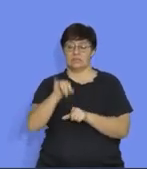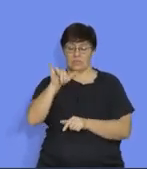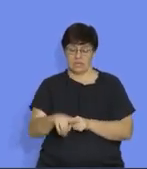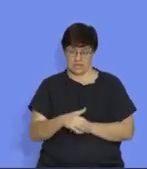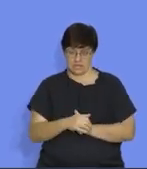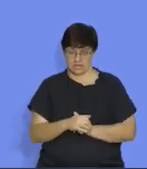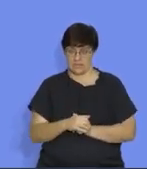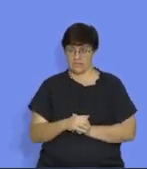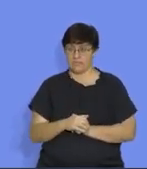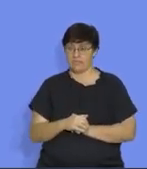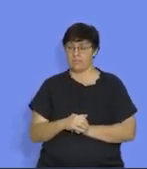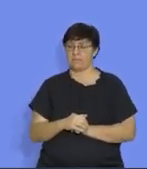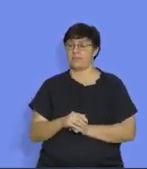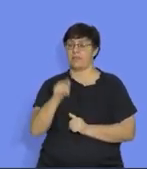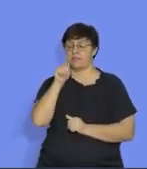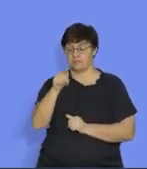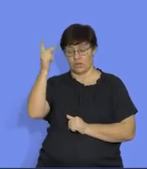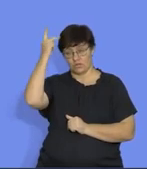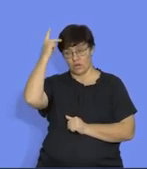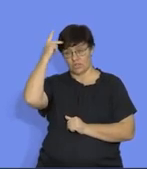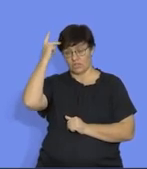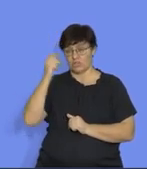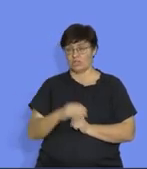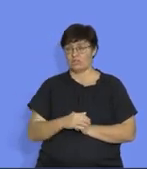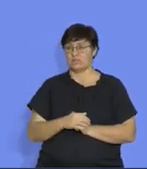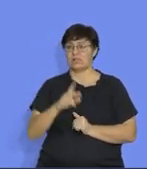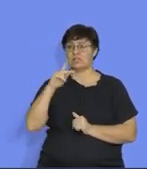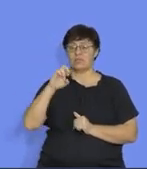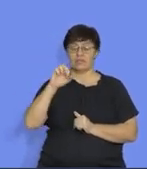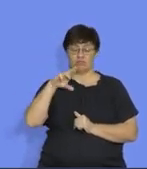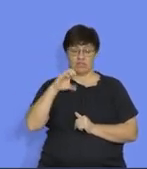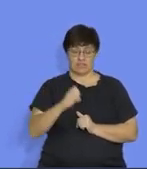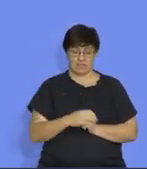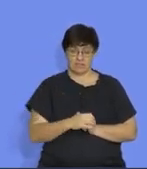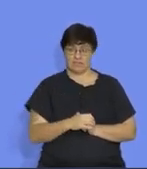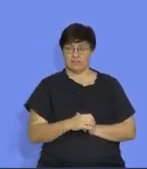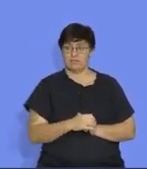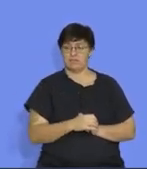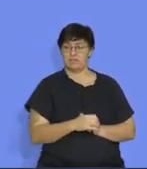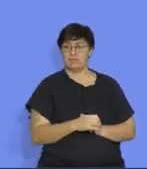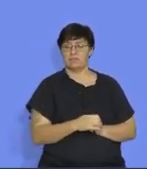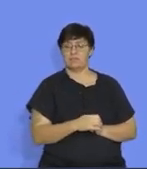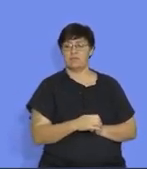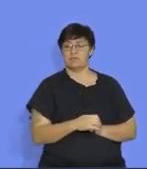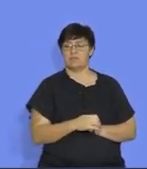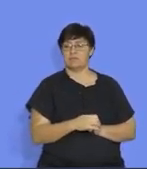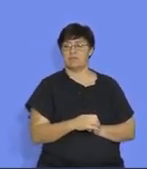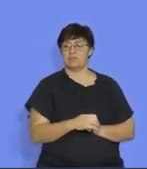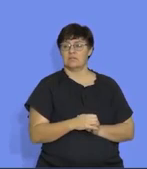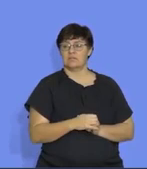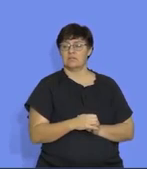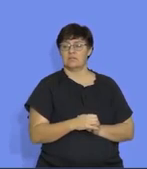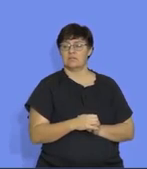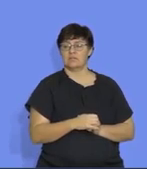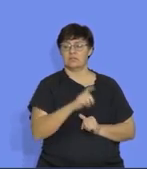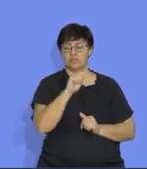to y. Then using my knowledge about geometric sequences, I know that if